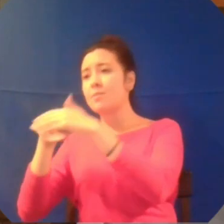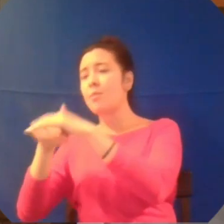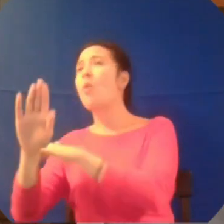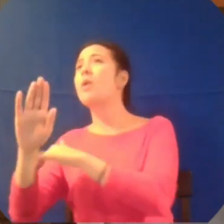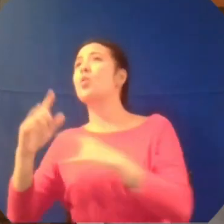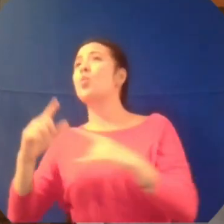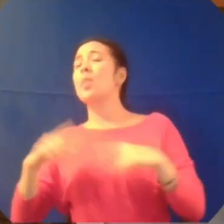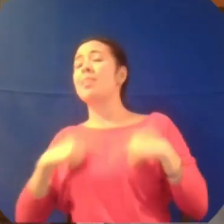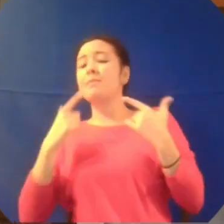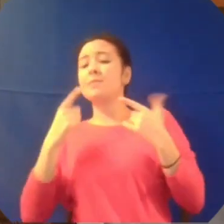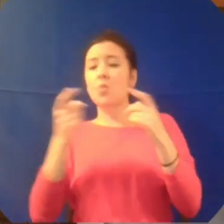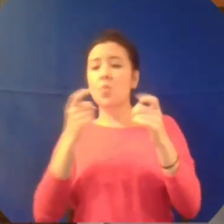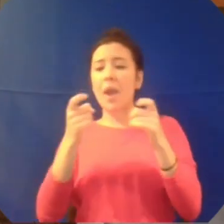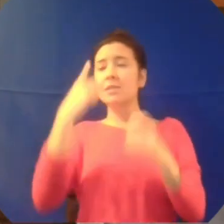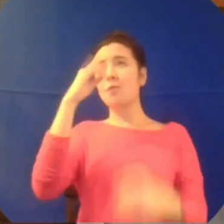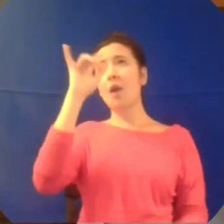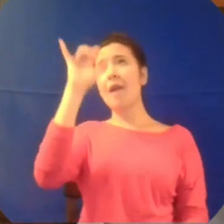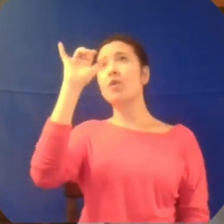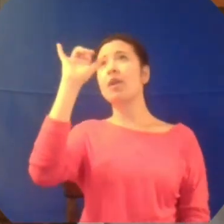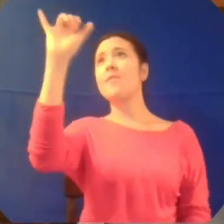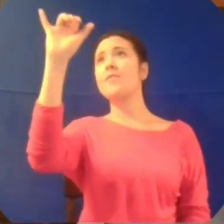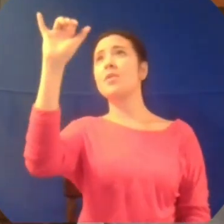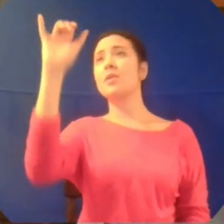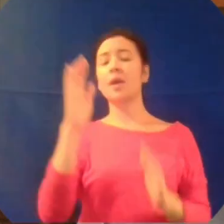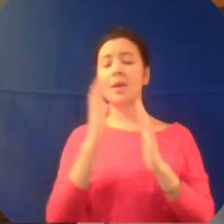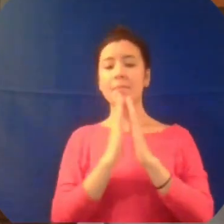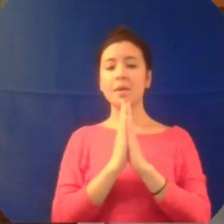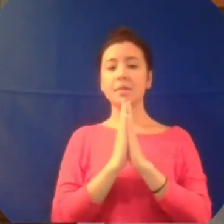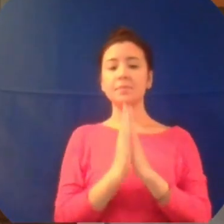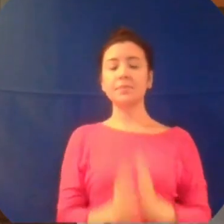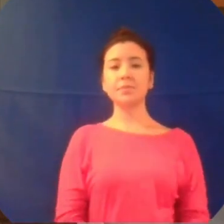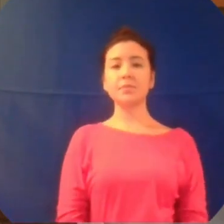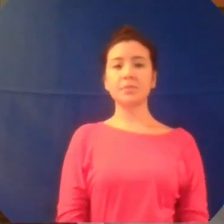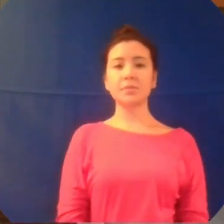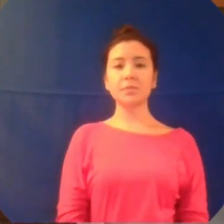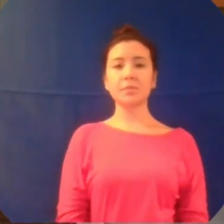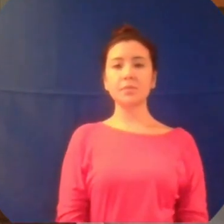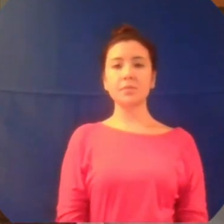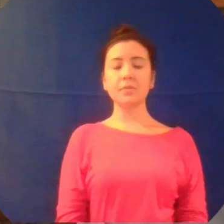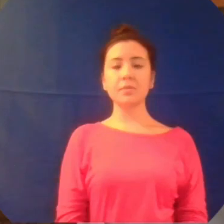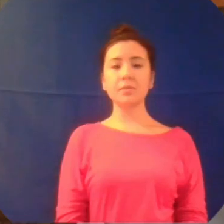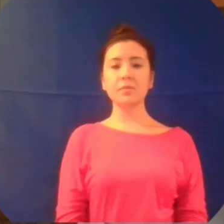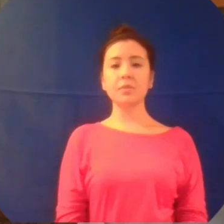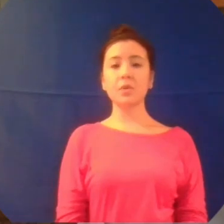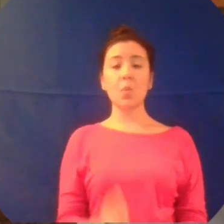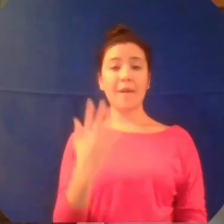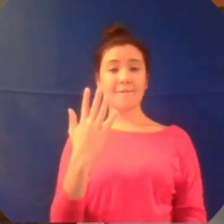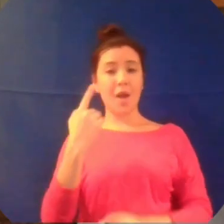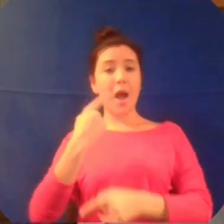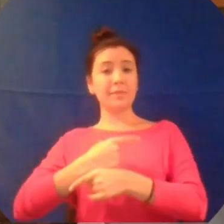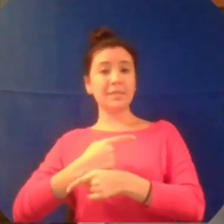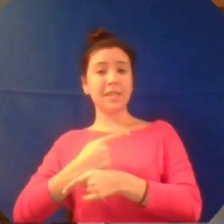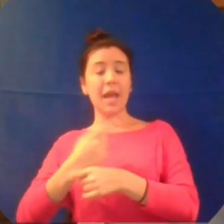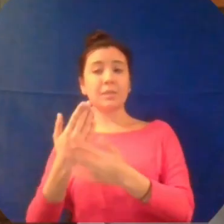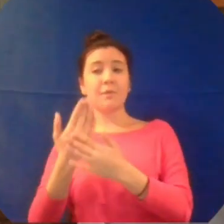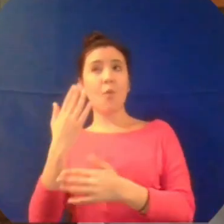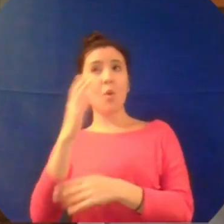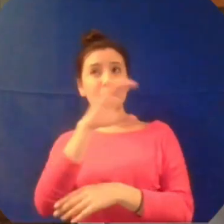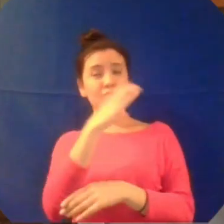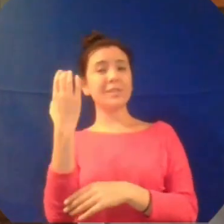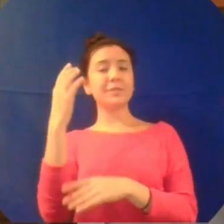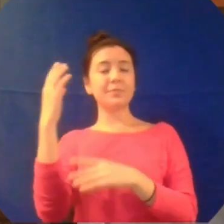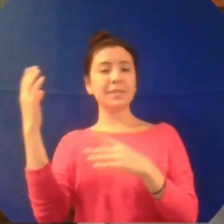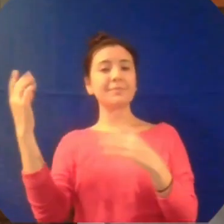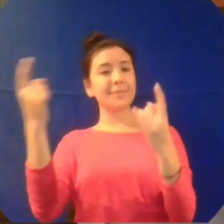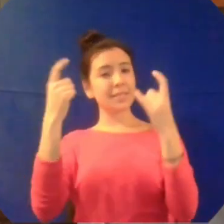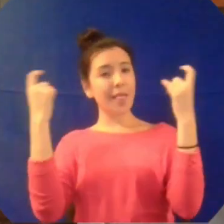who lives and reigns forever and ever. Amen. As we are just about 5 days from the Christmas celebration, on behalf of